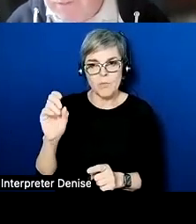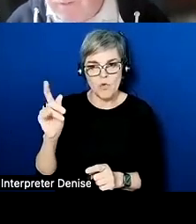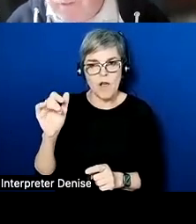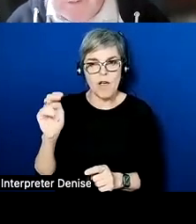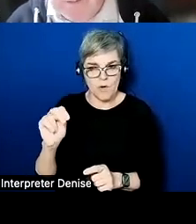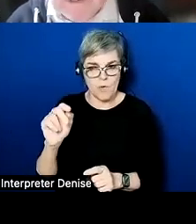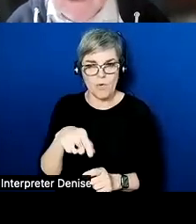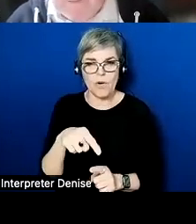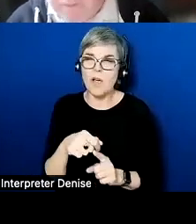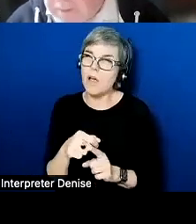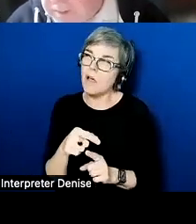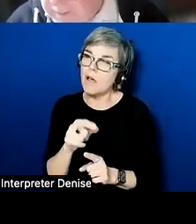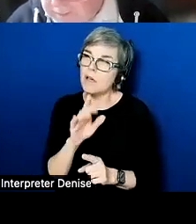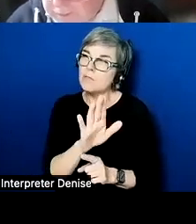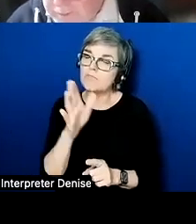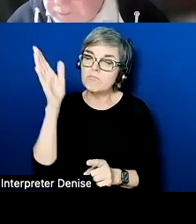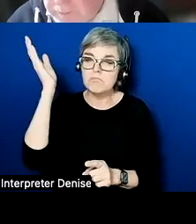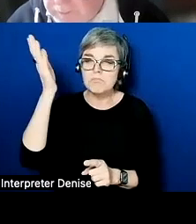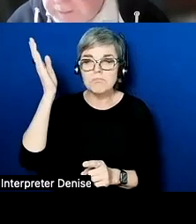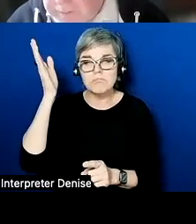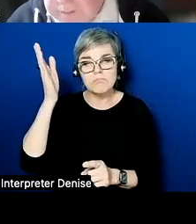development, probably somewhere around about